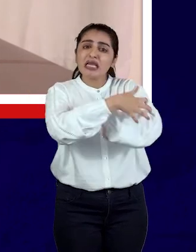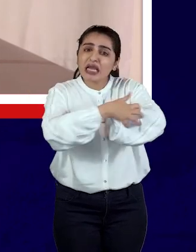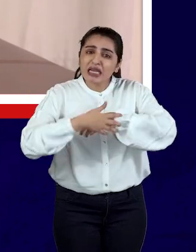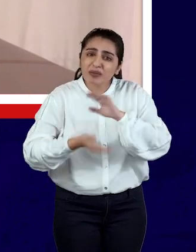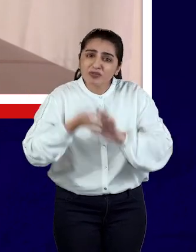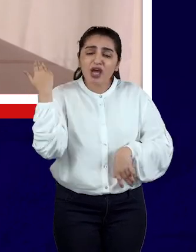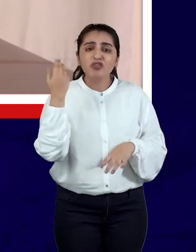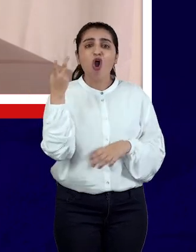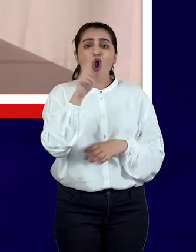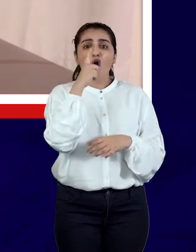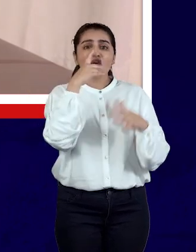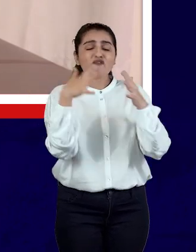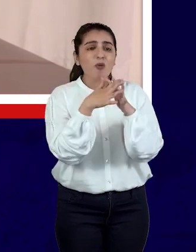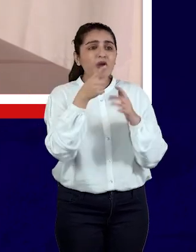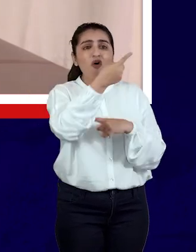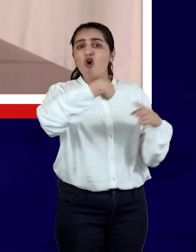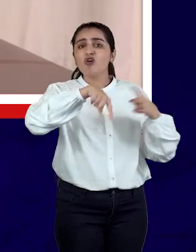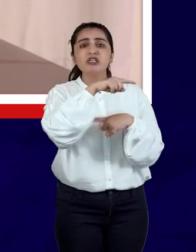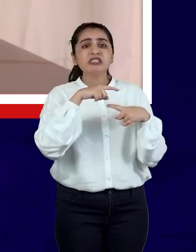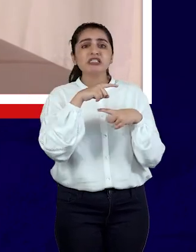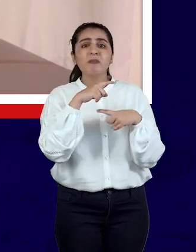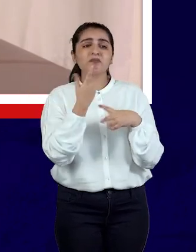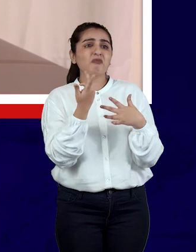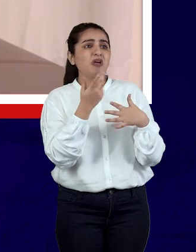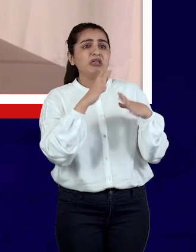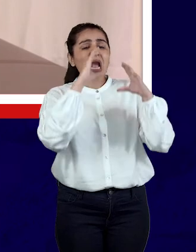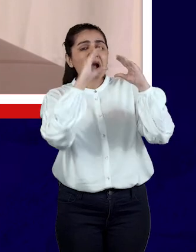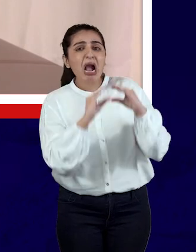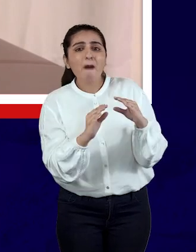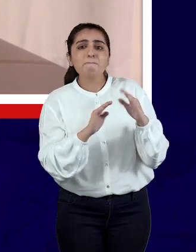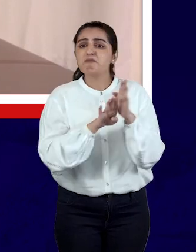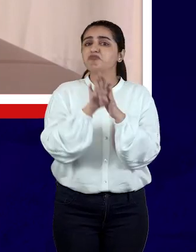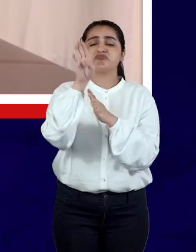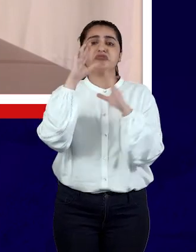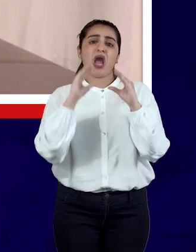we have women who are so disenfranchised, who are living amongst us.